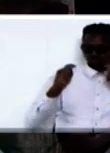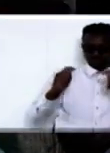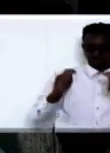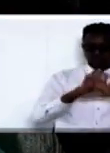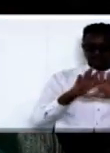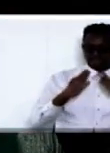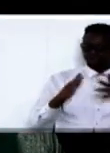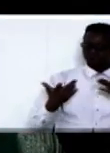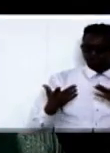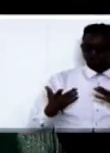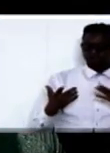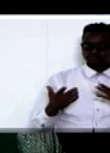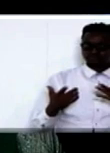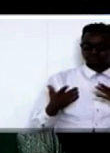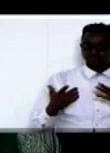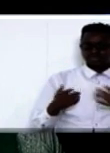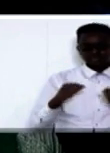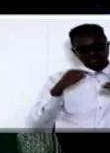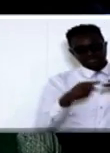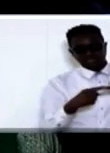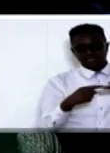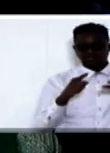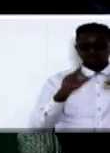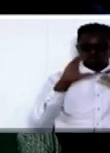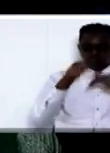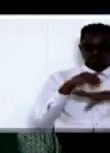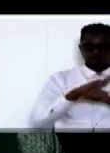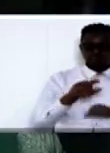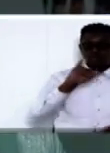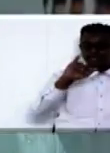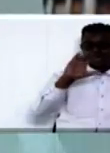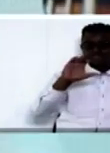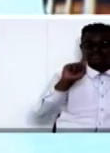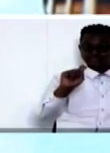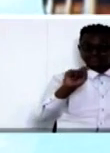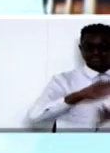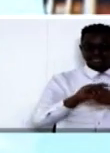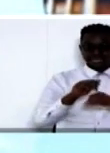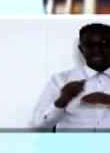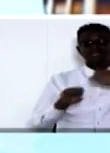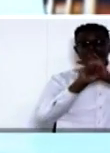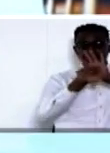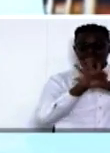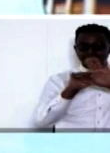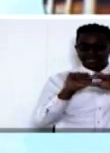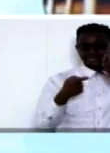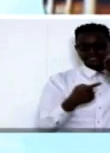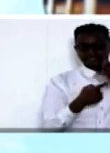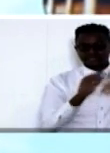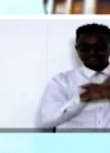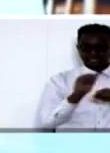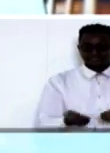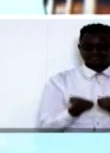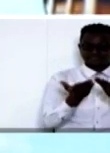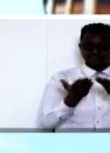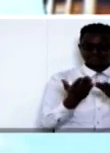logistics. Thirdly, we will focus on ICT, media, and digital services,